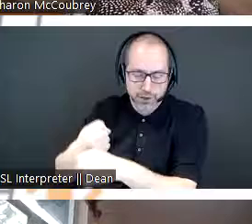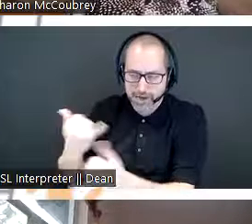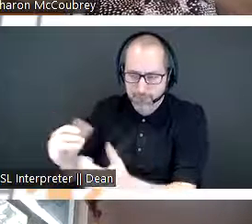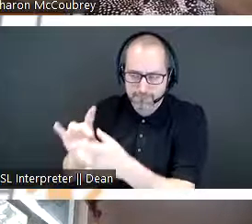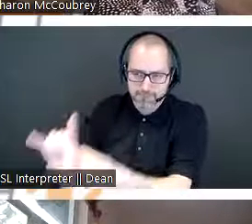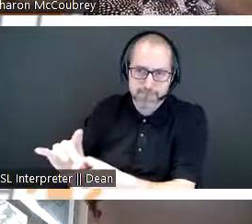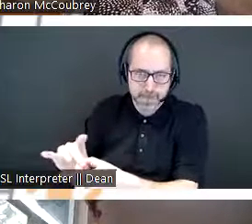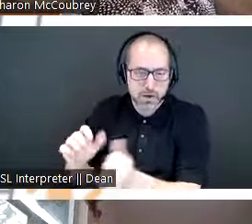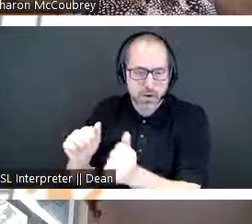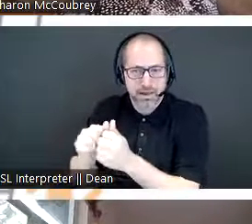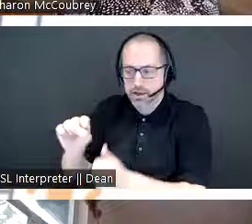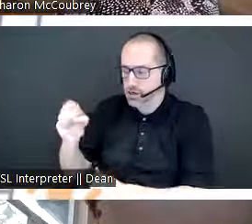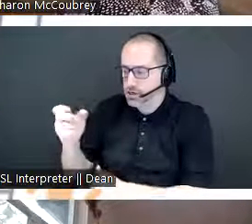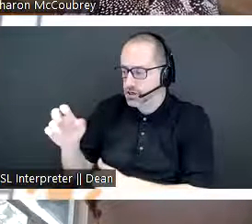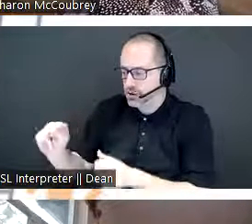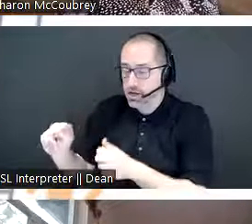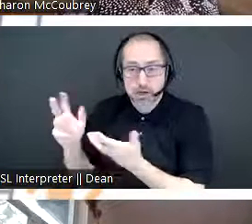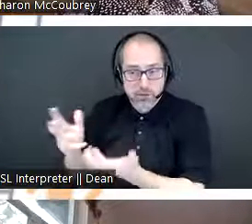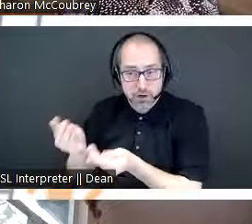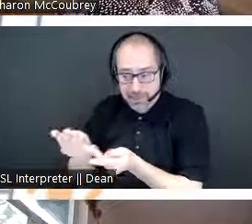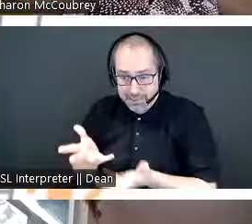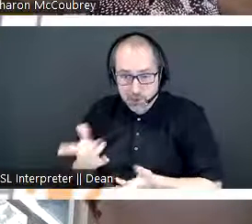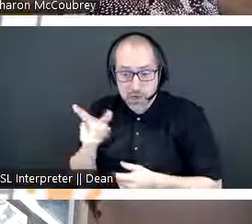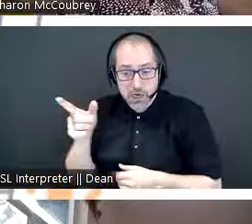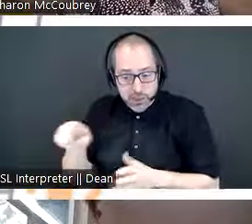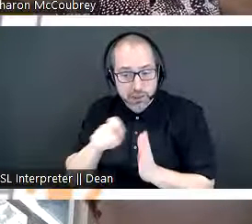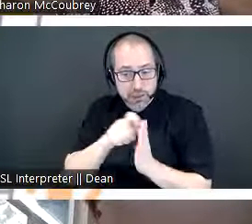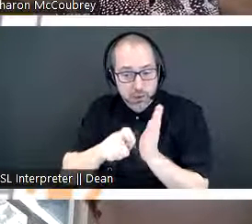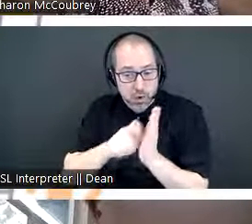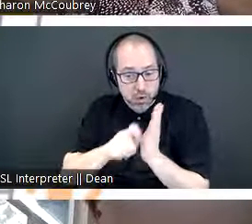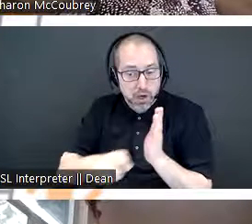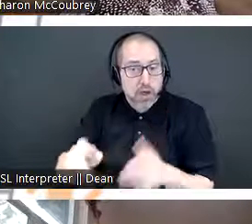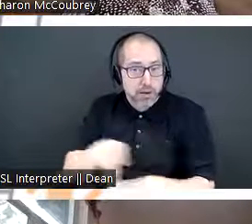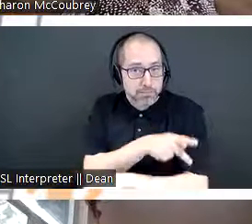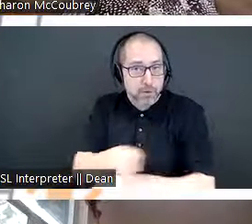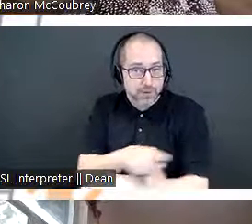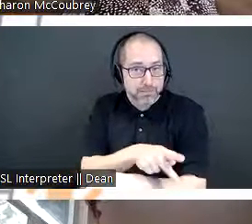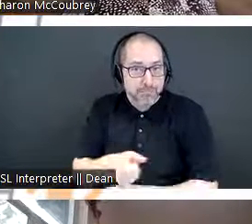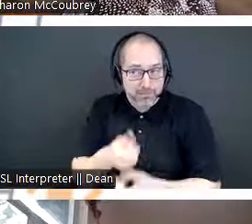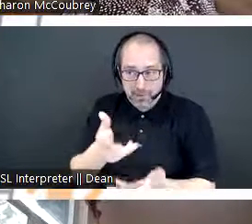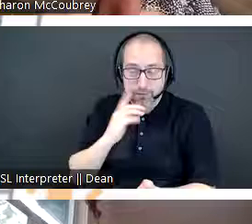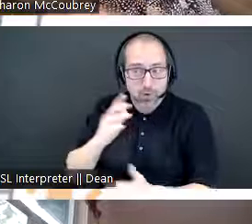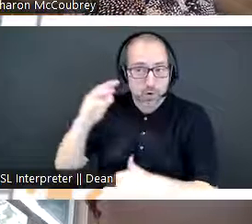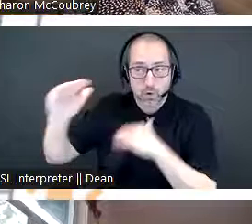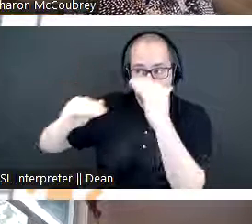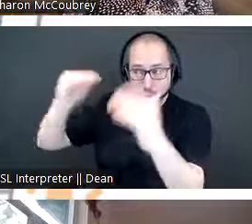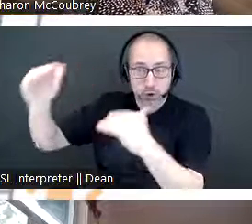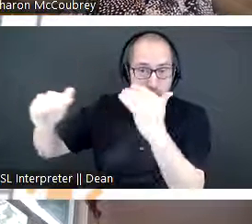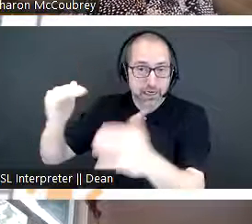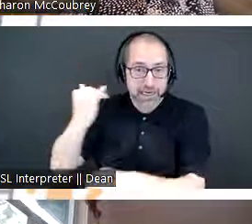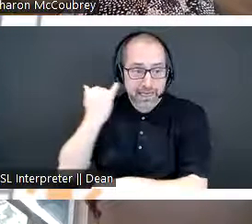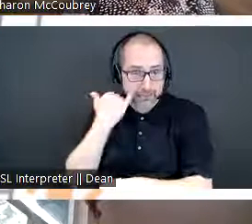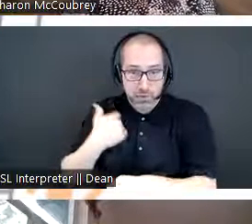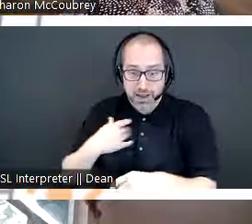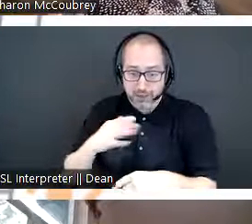wanted to let us know that she wrote a poem that's dedicated to older adults everywhere. So Joette, if you have the link, if you want to pop the